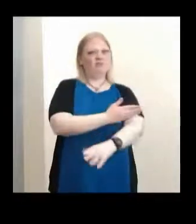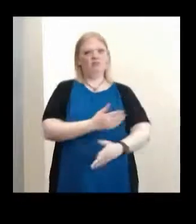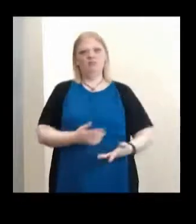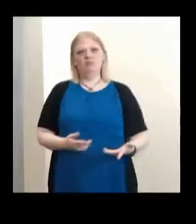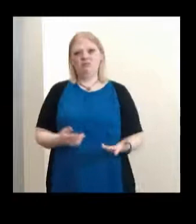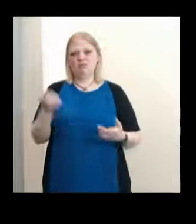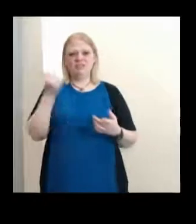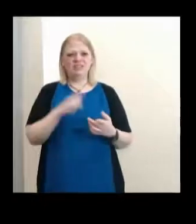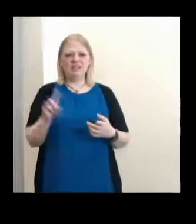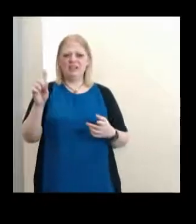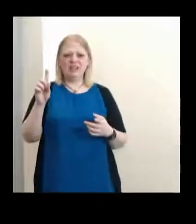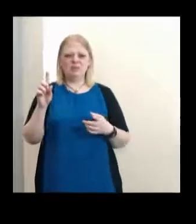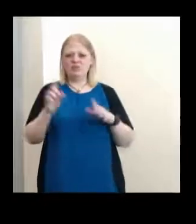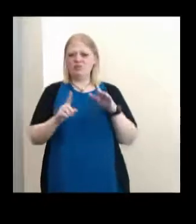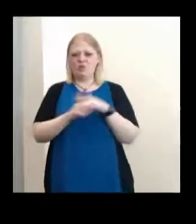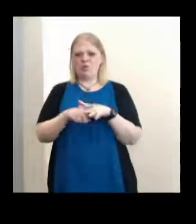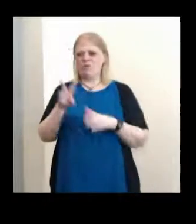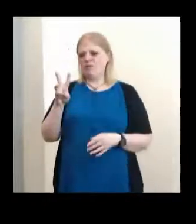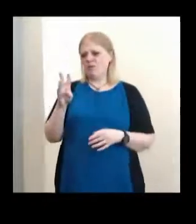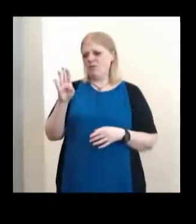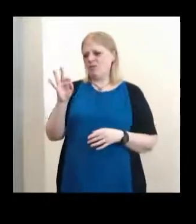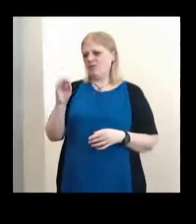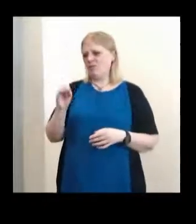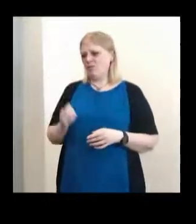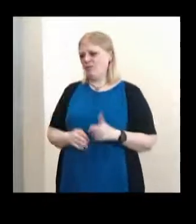Did anybody come on from WBFO?